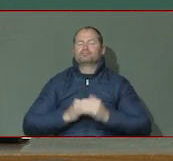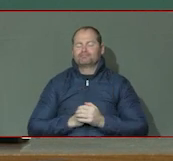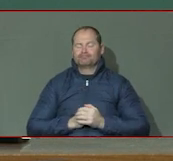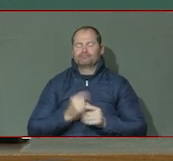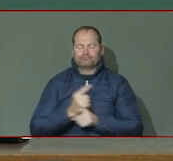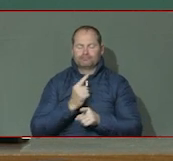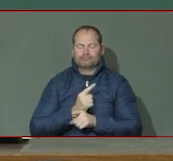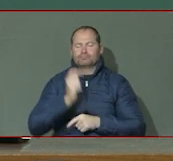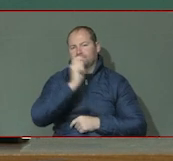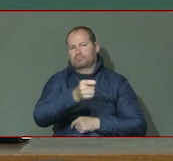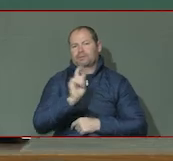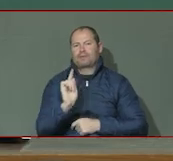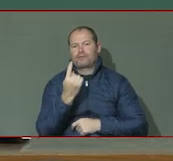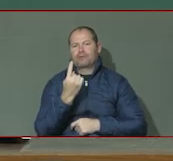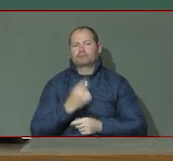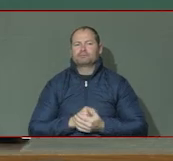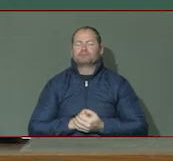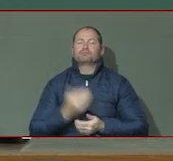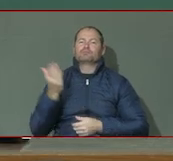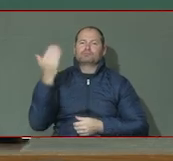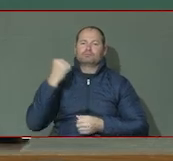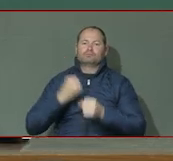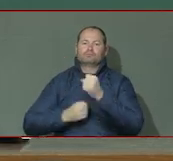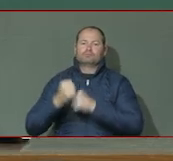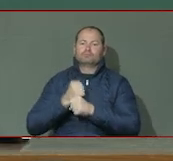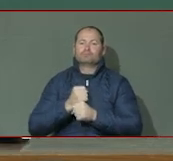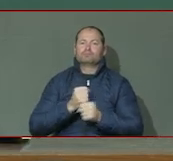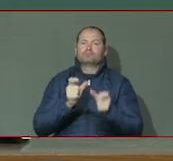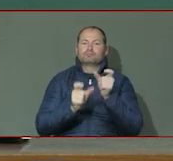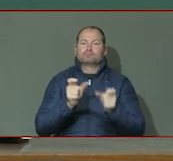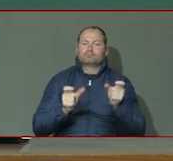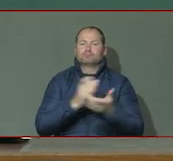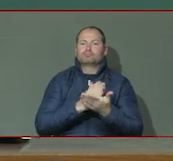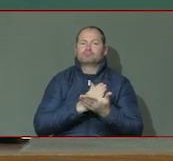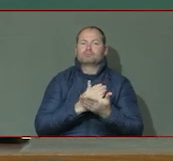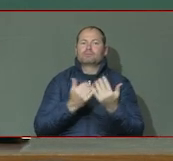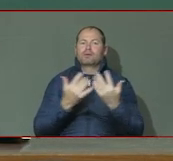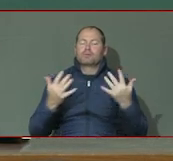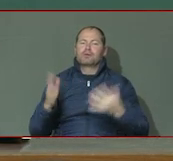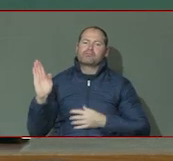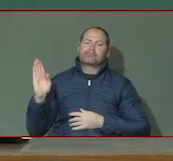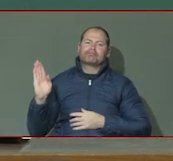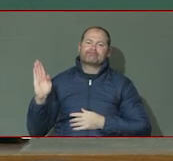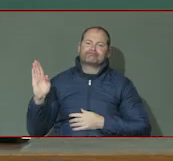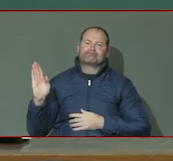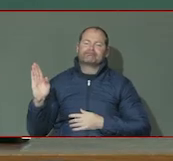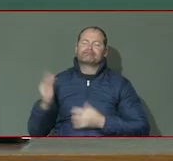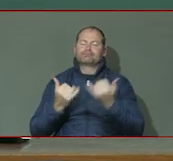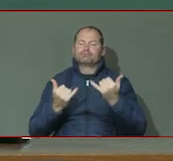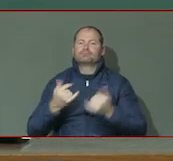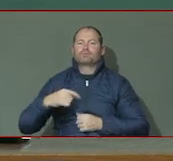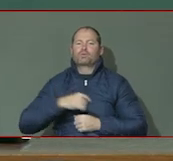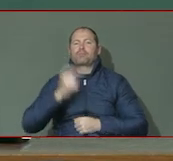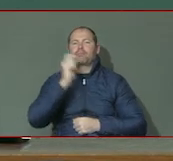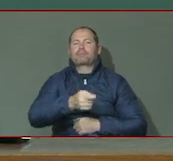question, we see our shareholders for last year was 190,000. So that's the first thing that we pay. We write it